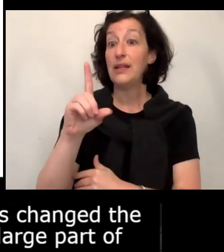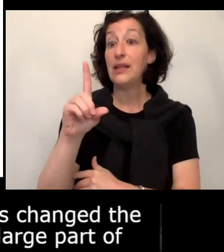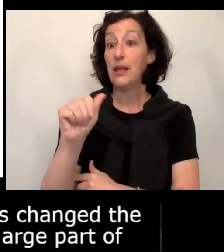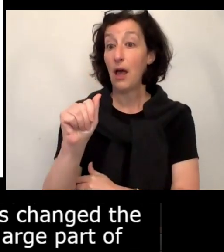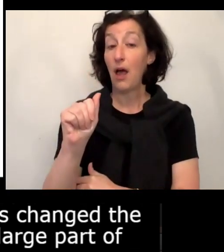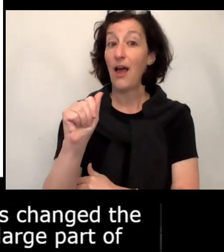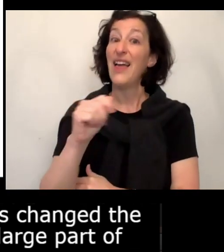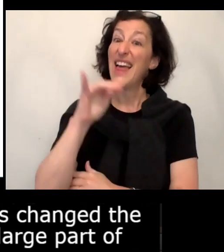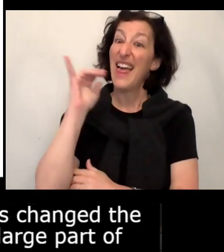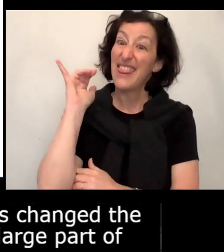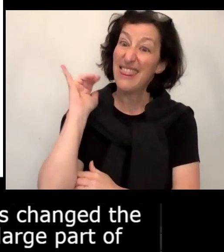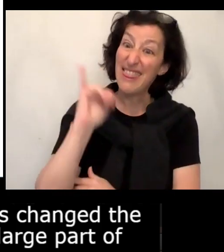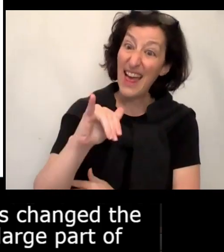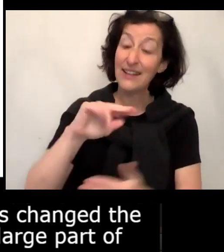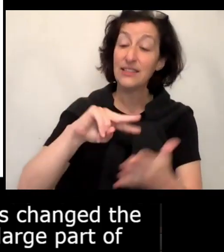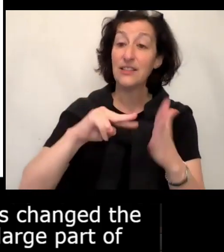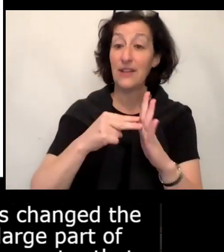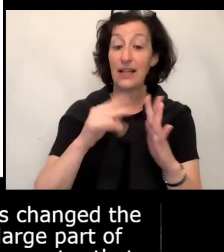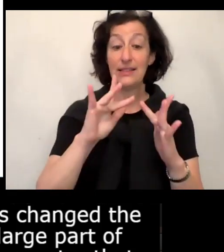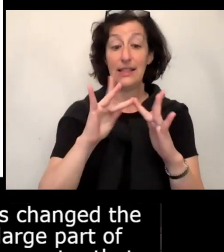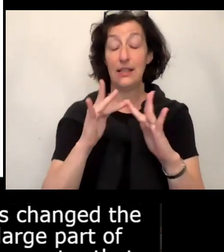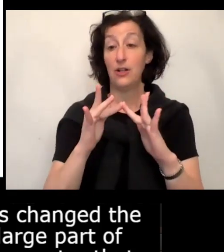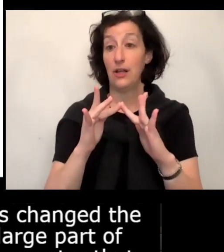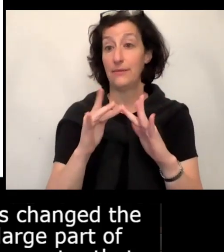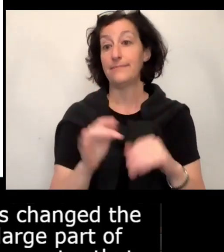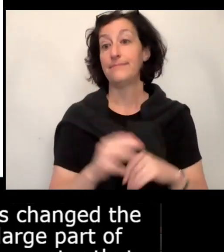the country that you're in,